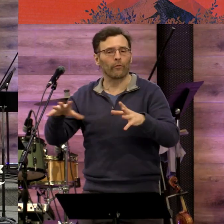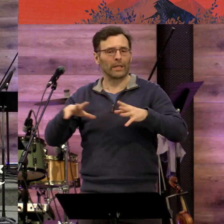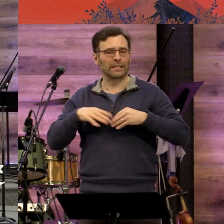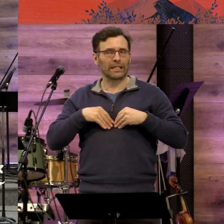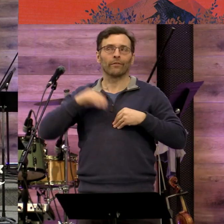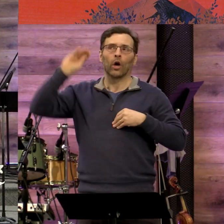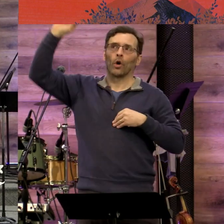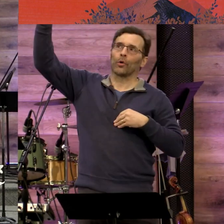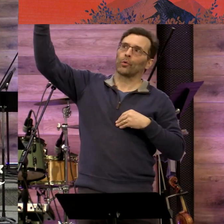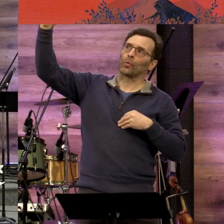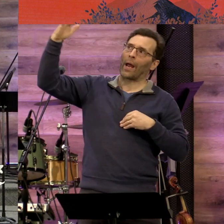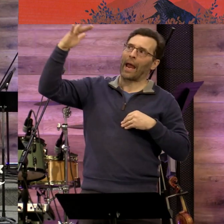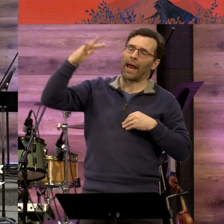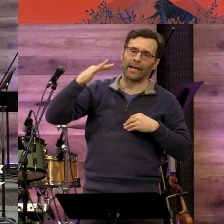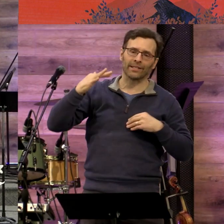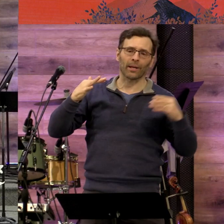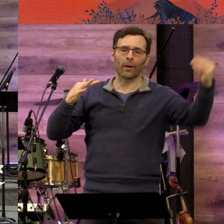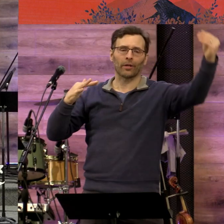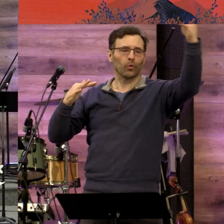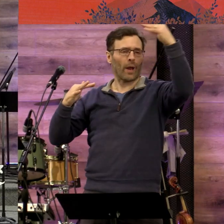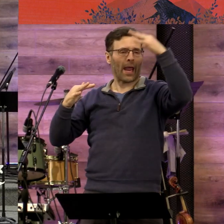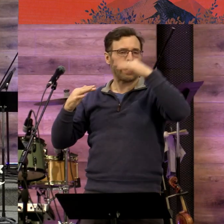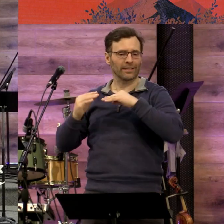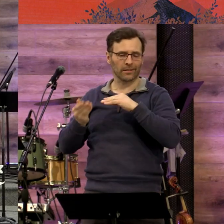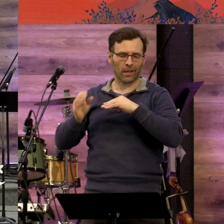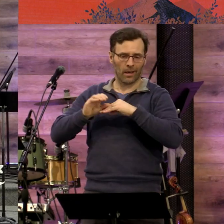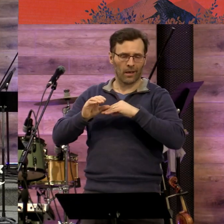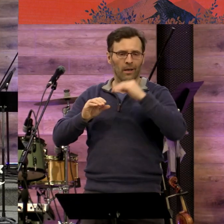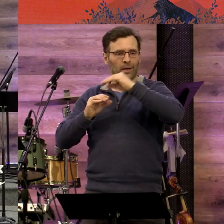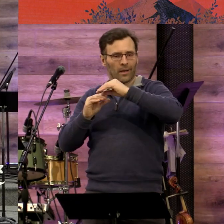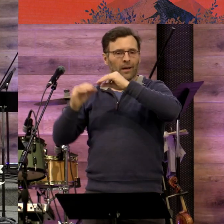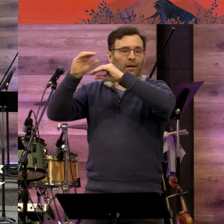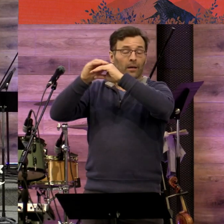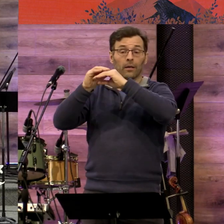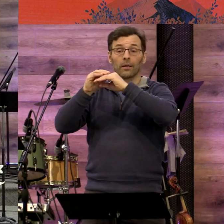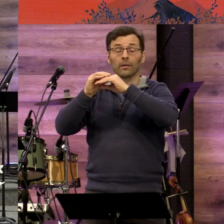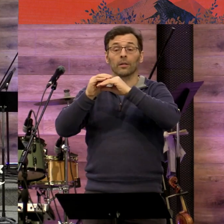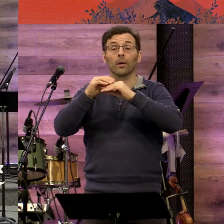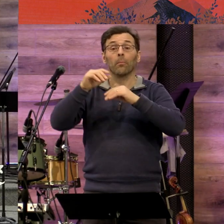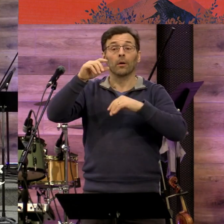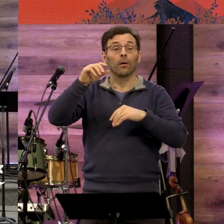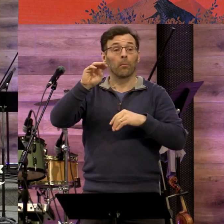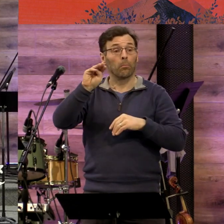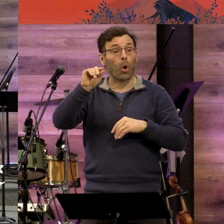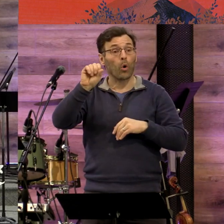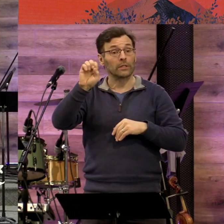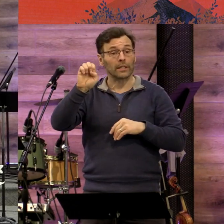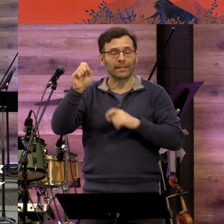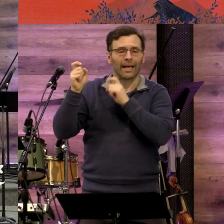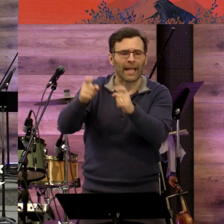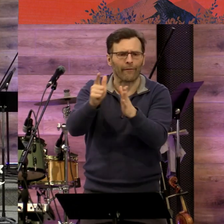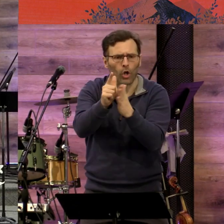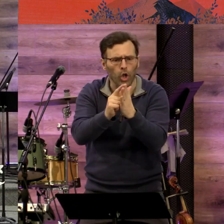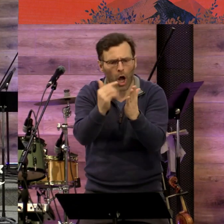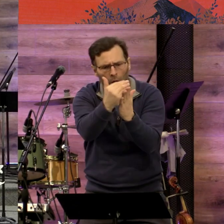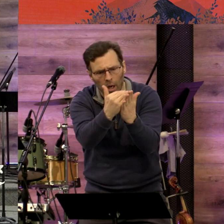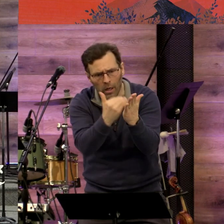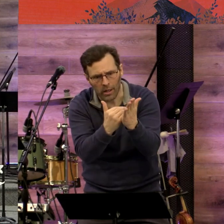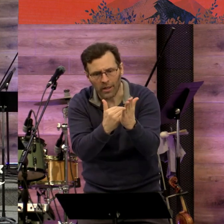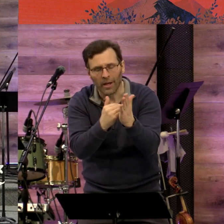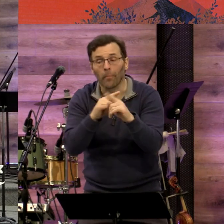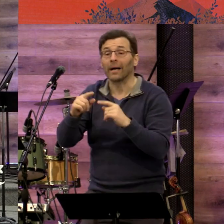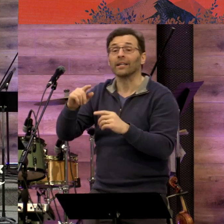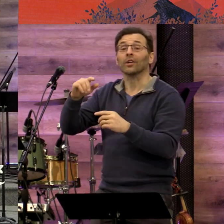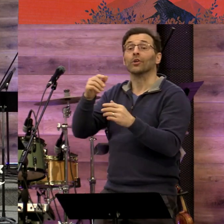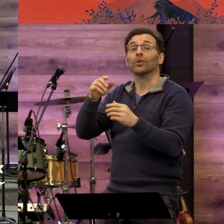grace upon grace. For the law was given through Moses. Grace and truth came through Jesus